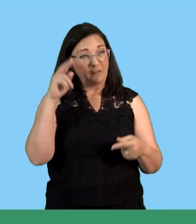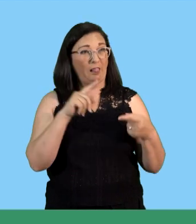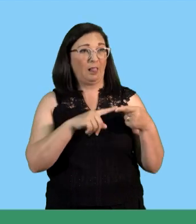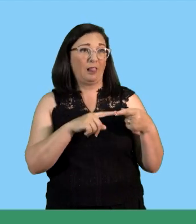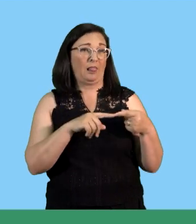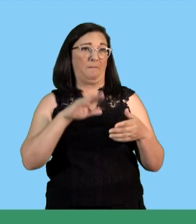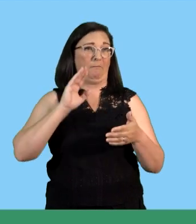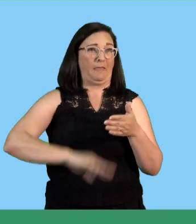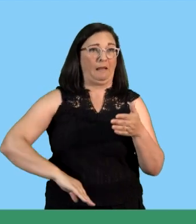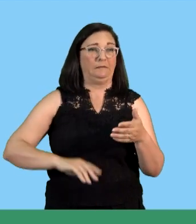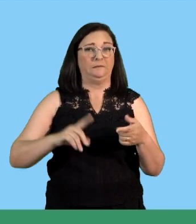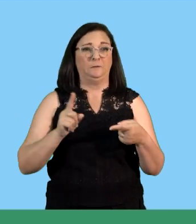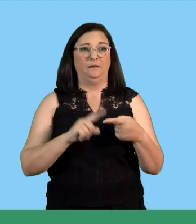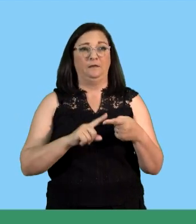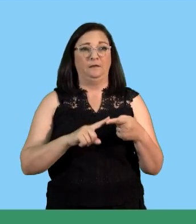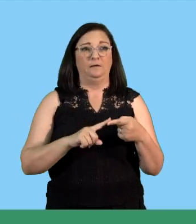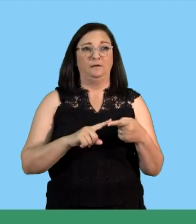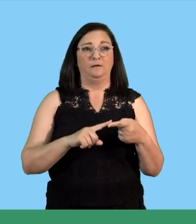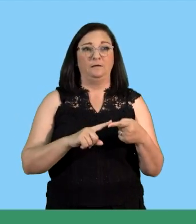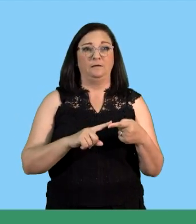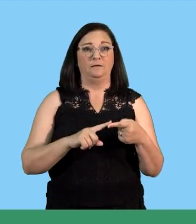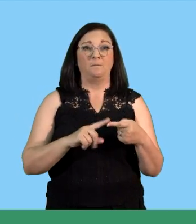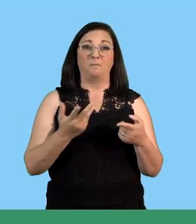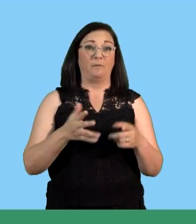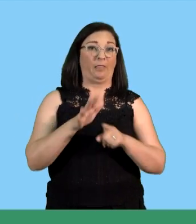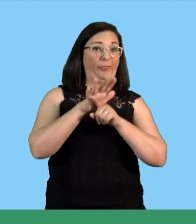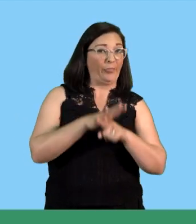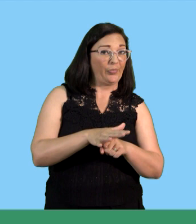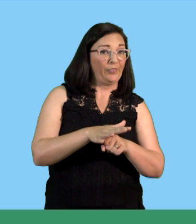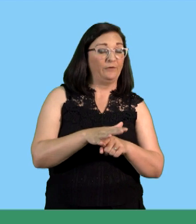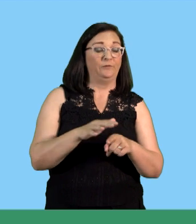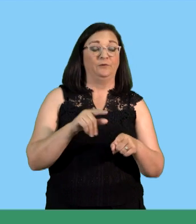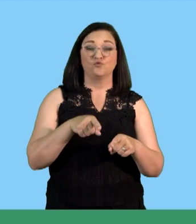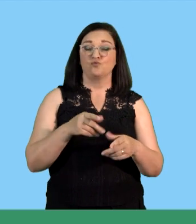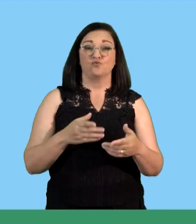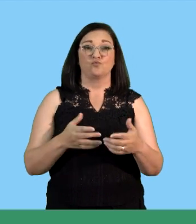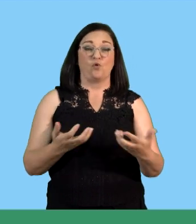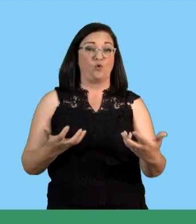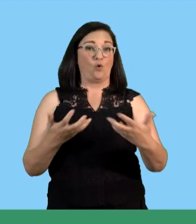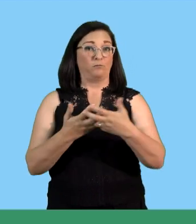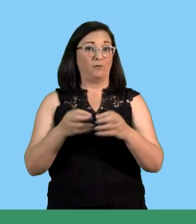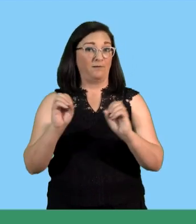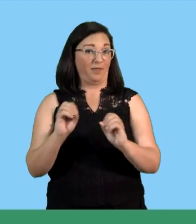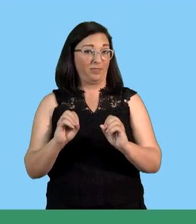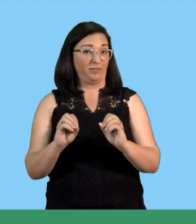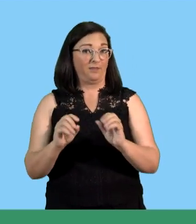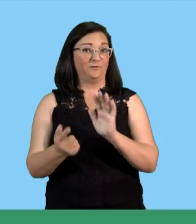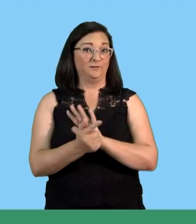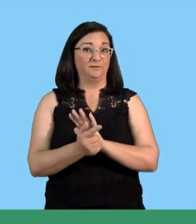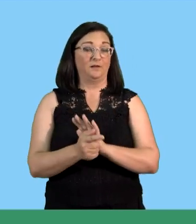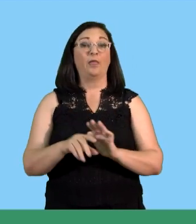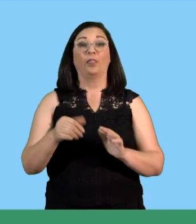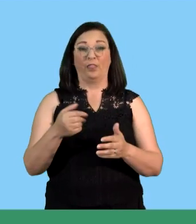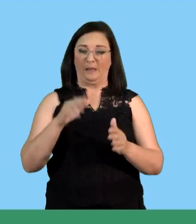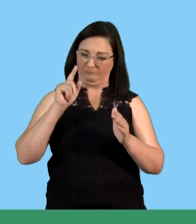penalties? Penalties, it means now if you are if you are being discriminatory, if you're not compliant with the legislation, what's